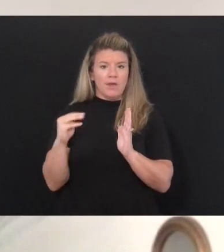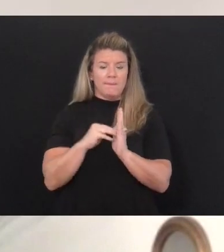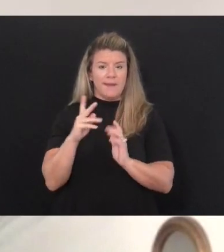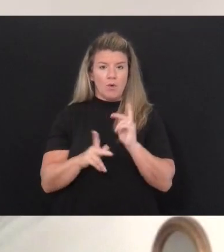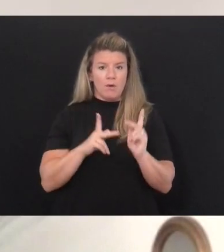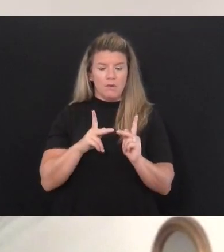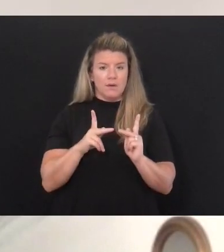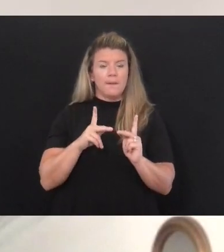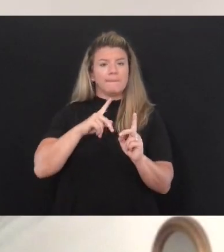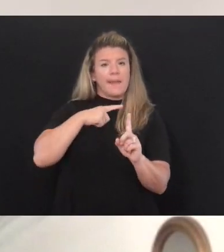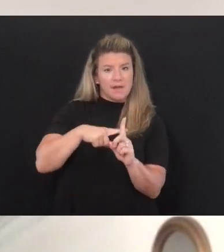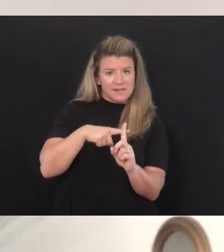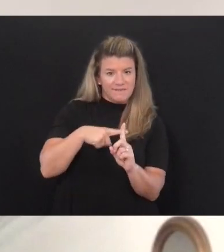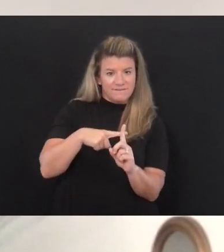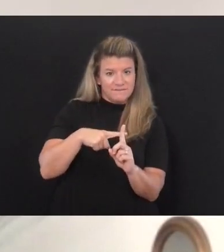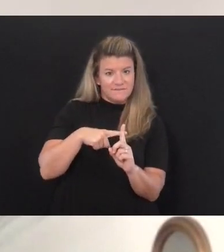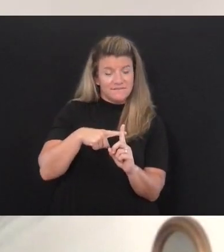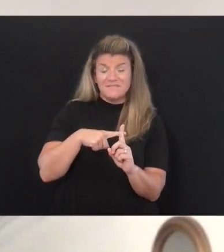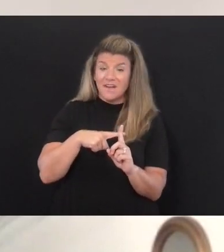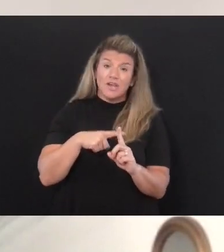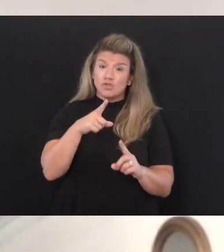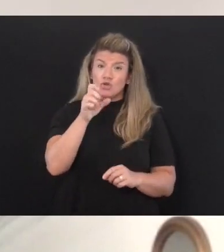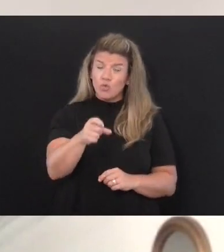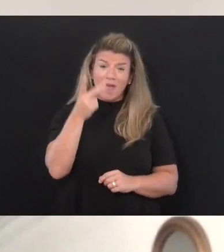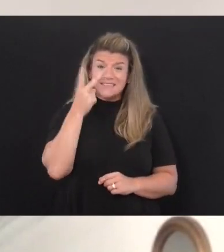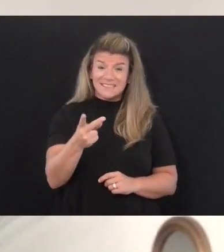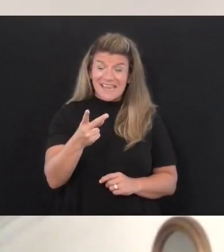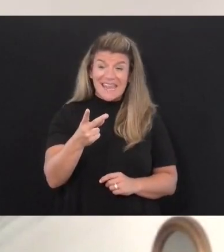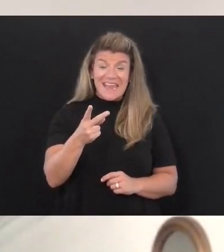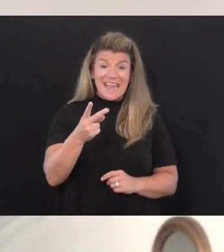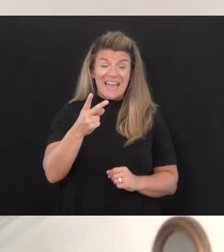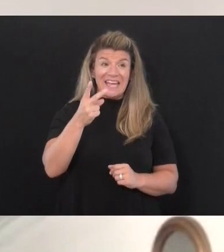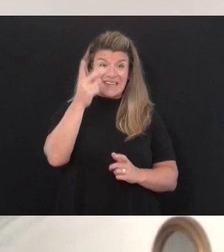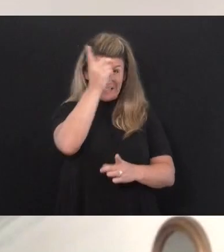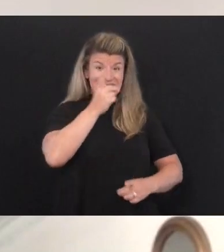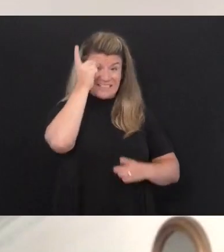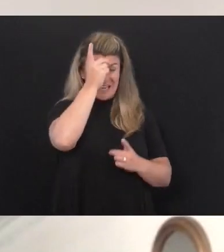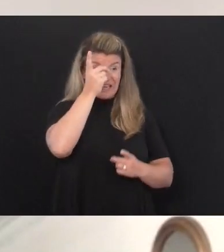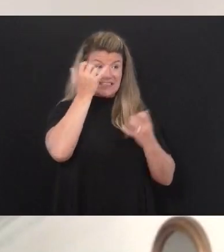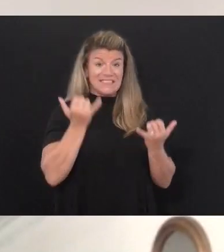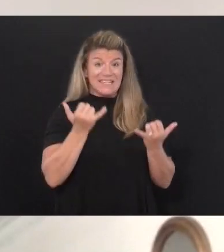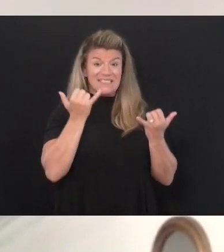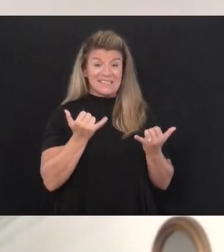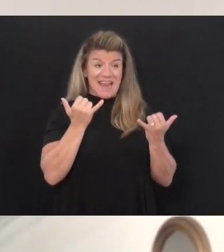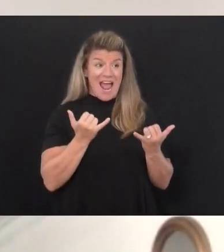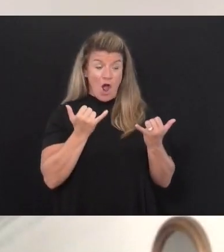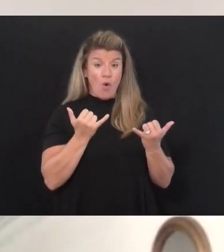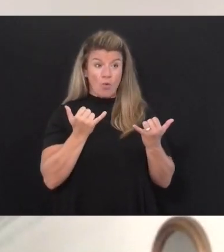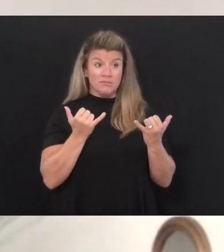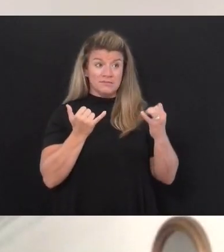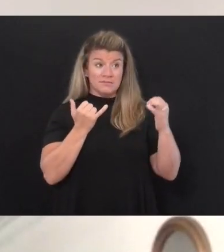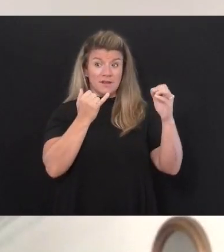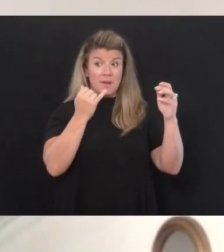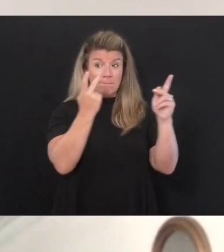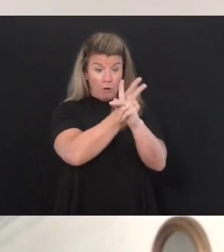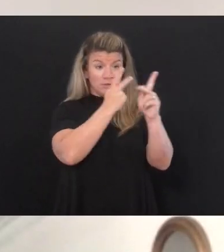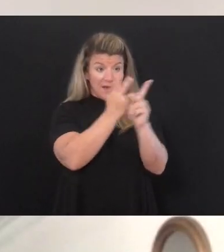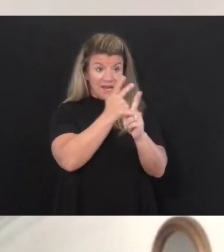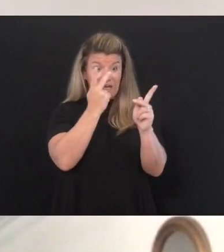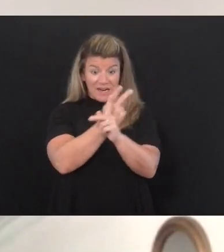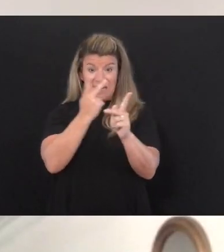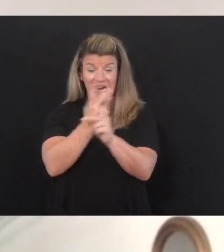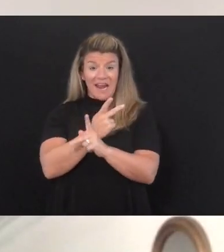do it, and we're going to protect our kids and protect all those that are working with our kids. But, you know, we need all of you.